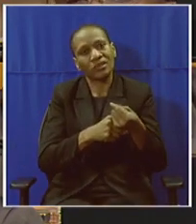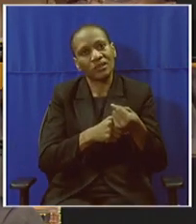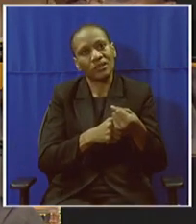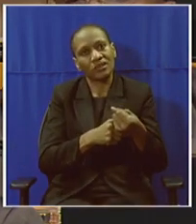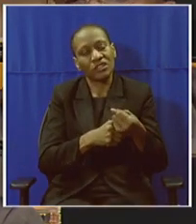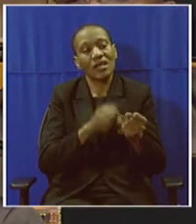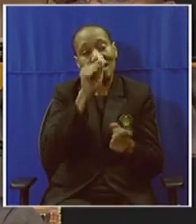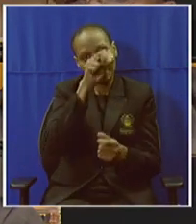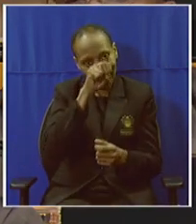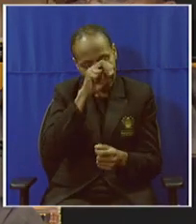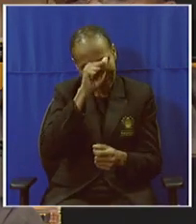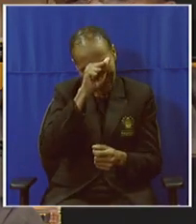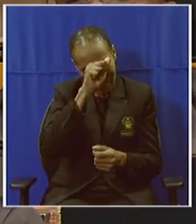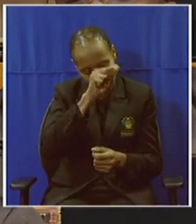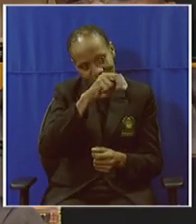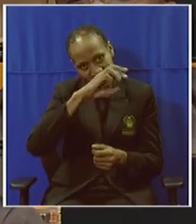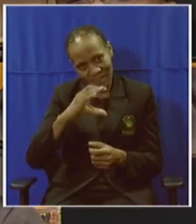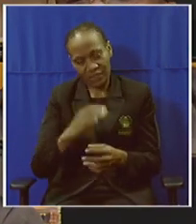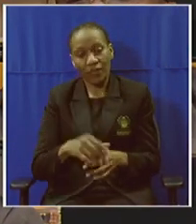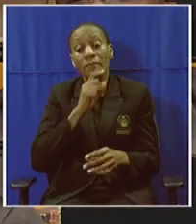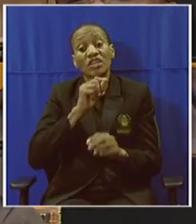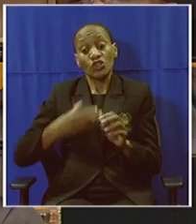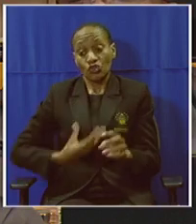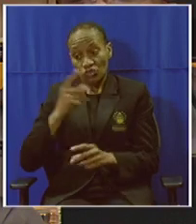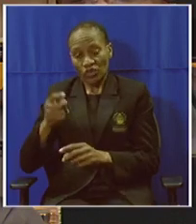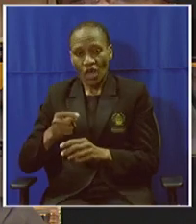and continue to have confidence in the